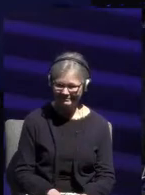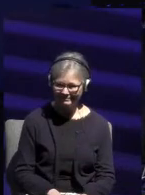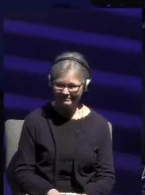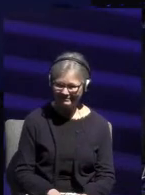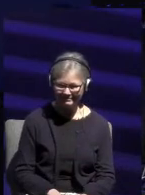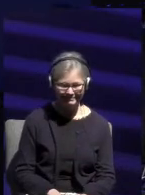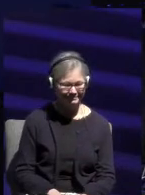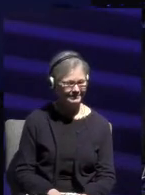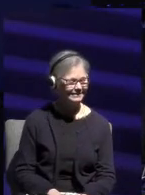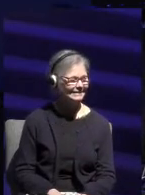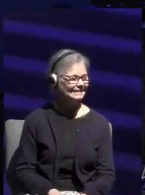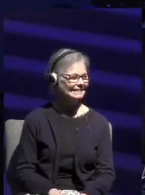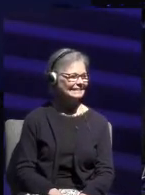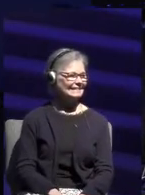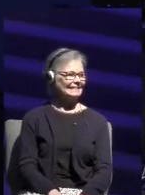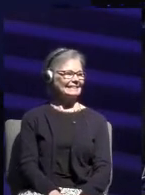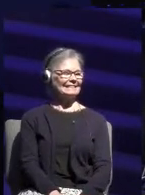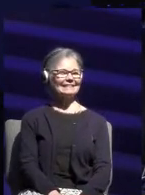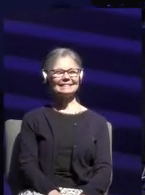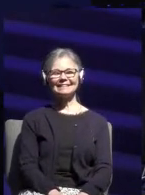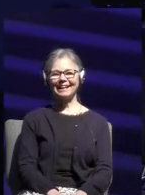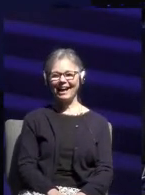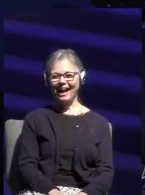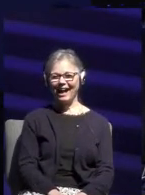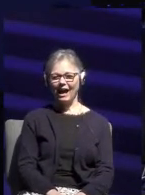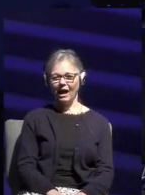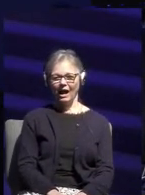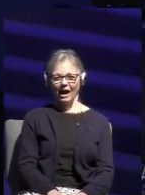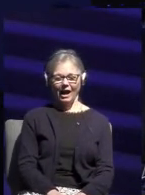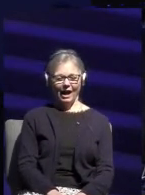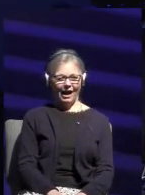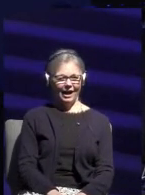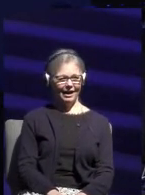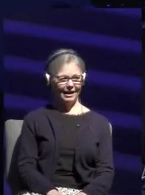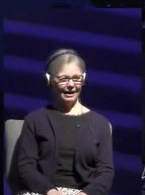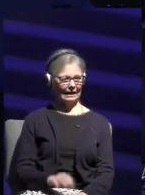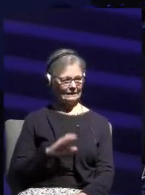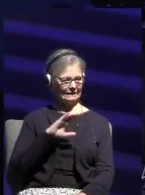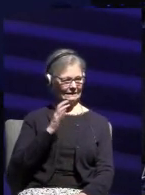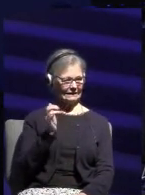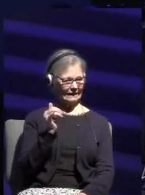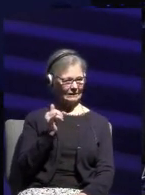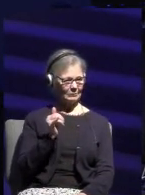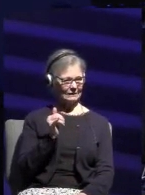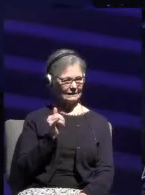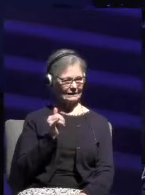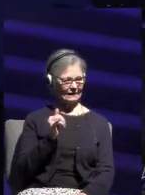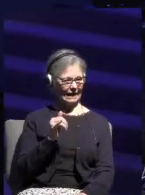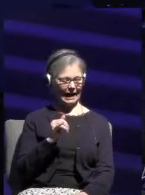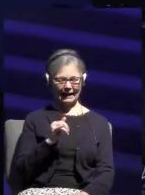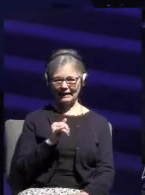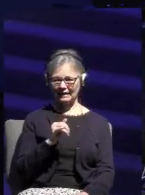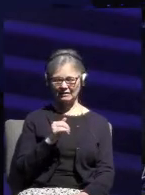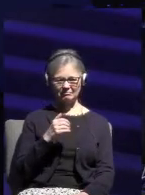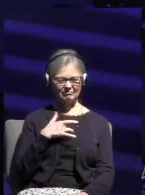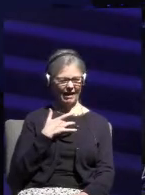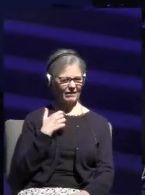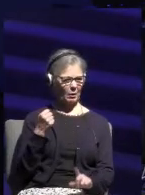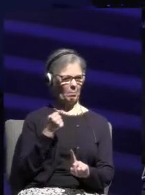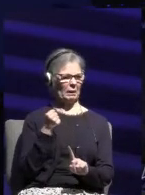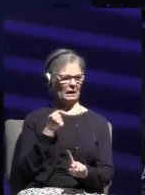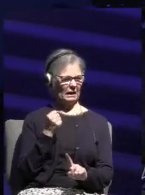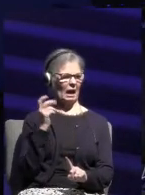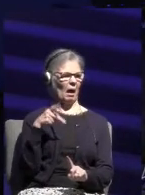daily grind can get to the point where it's slowing us down and it's beating us up. The Bible tells